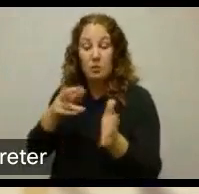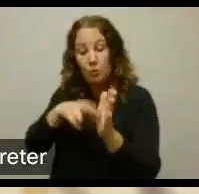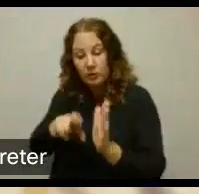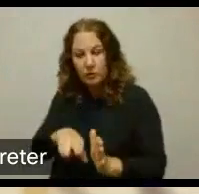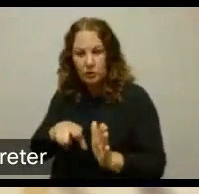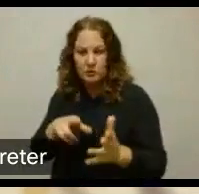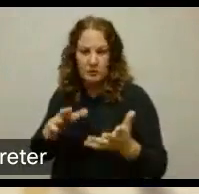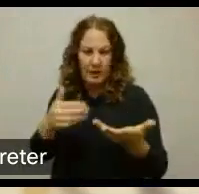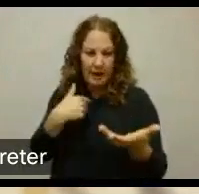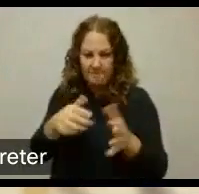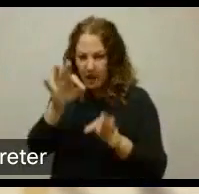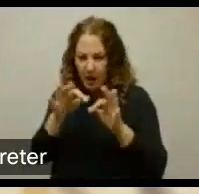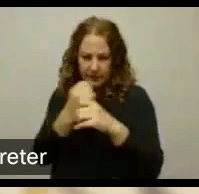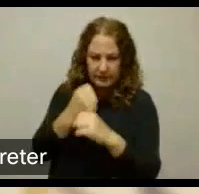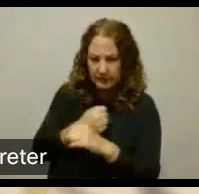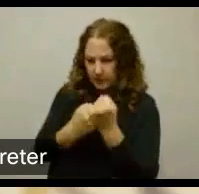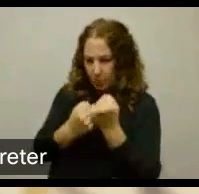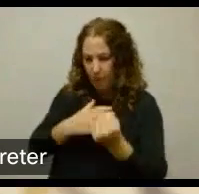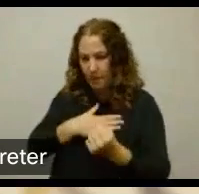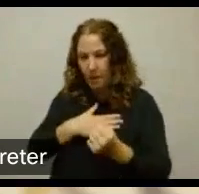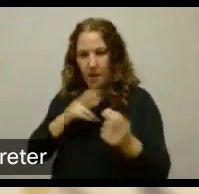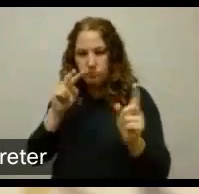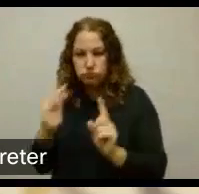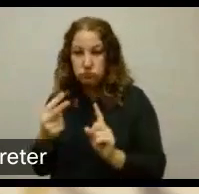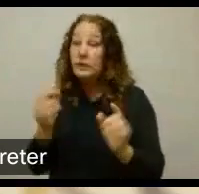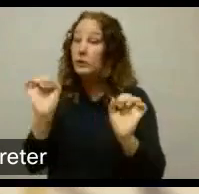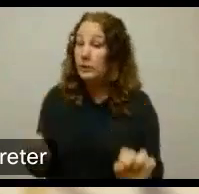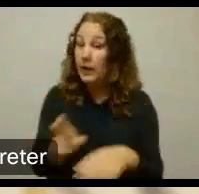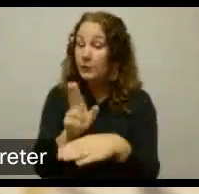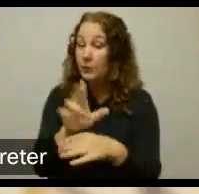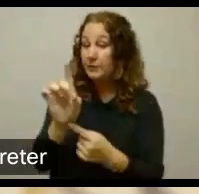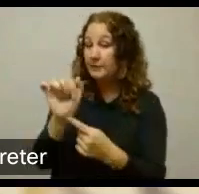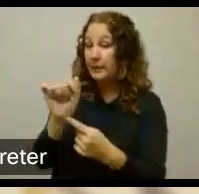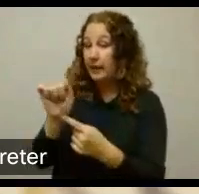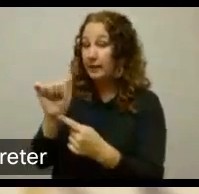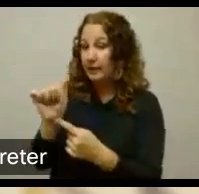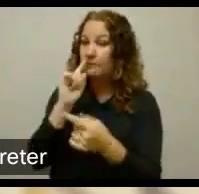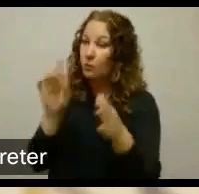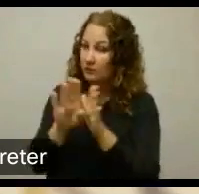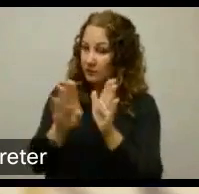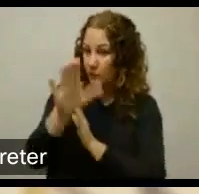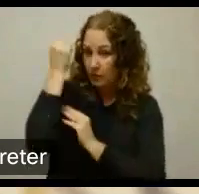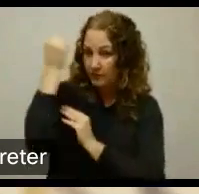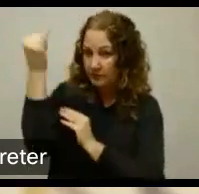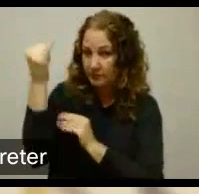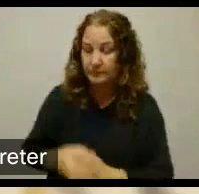have findings that help support your argument. You can use data as well to develop your ideas.